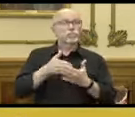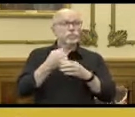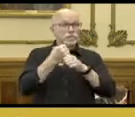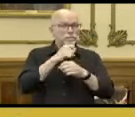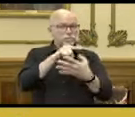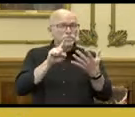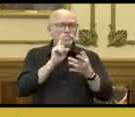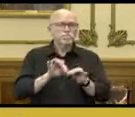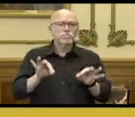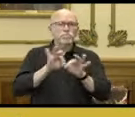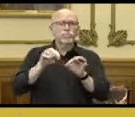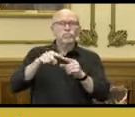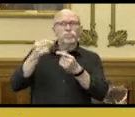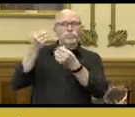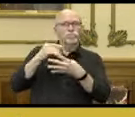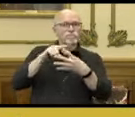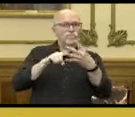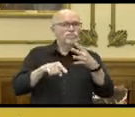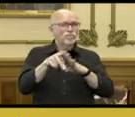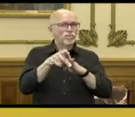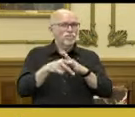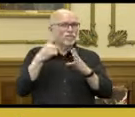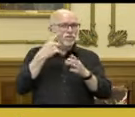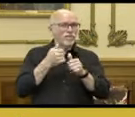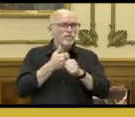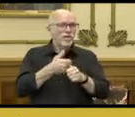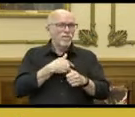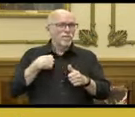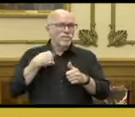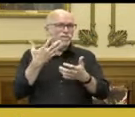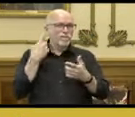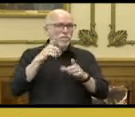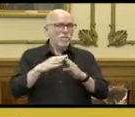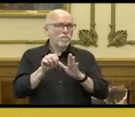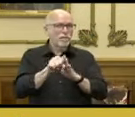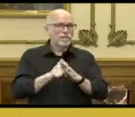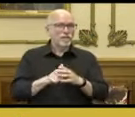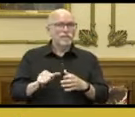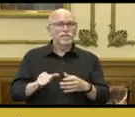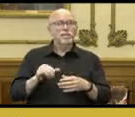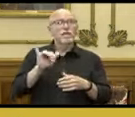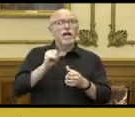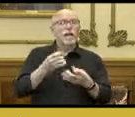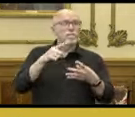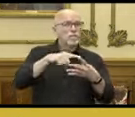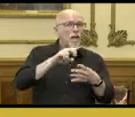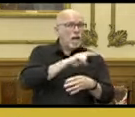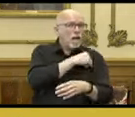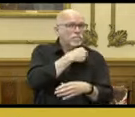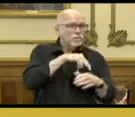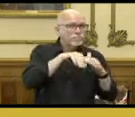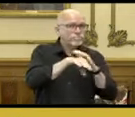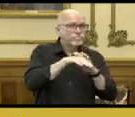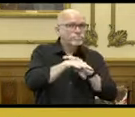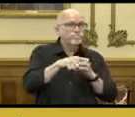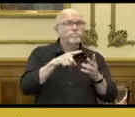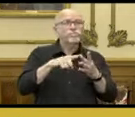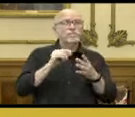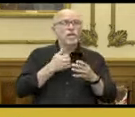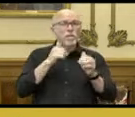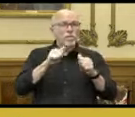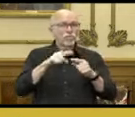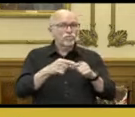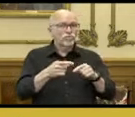are critical to informing the four guiding principles we're following to reopen the state. Those are the number of hospitalized patients, the capacity to treat a